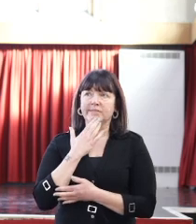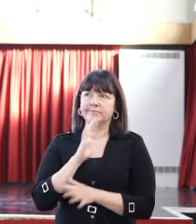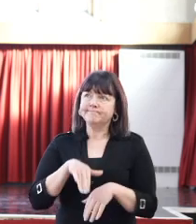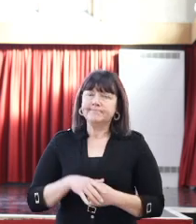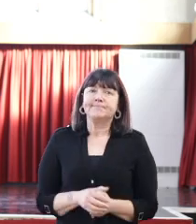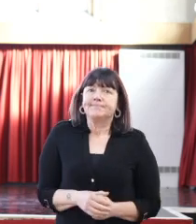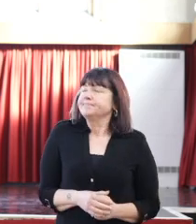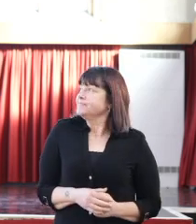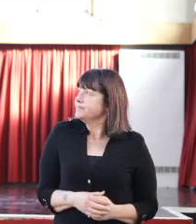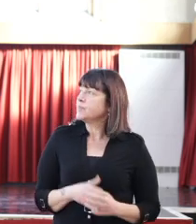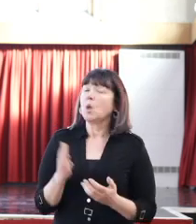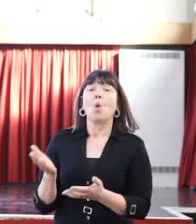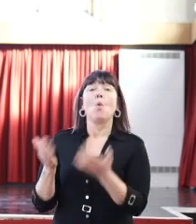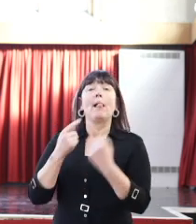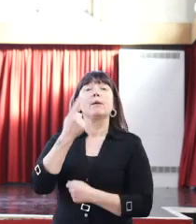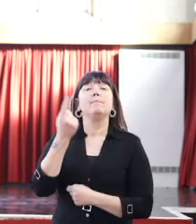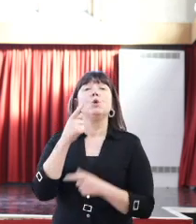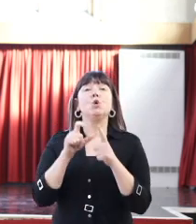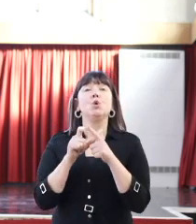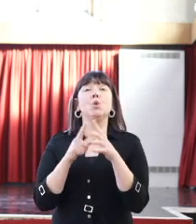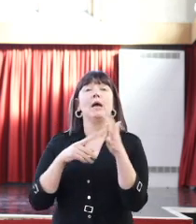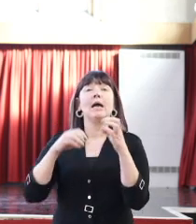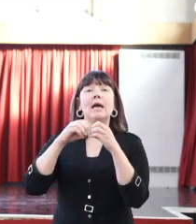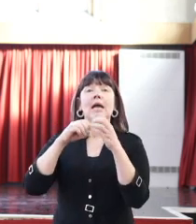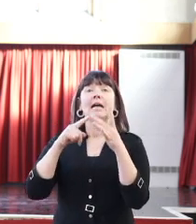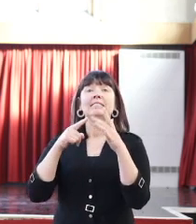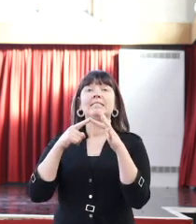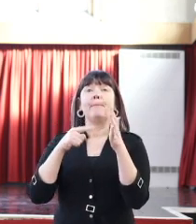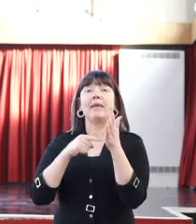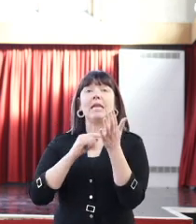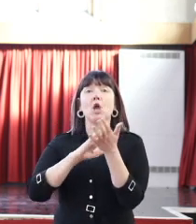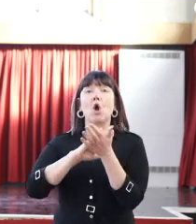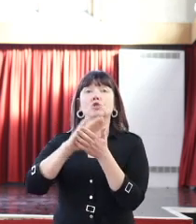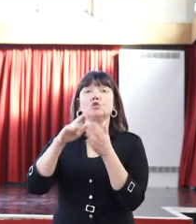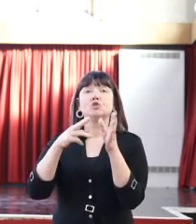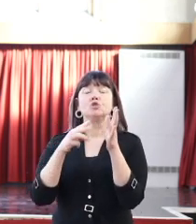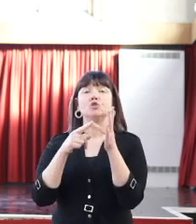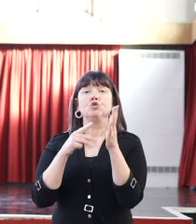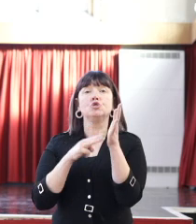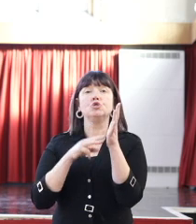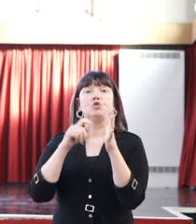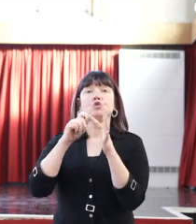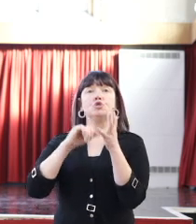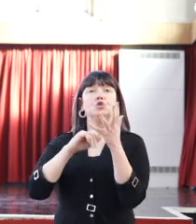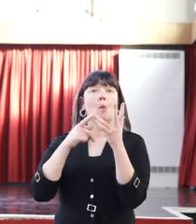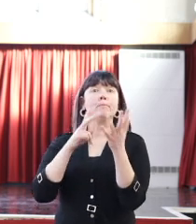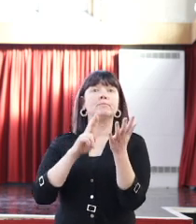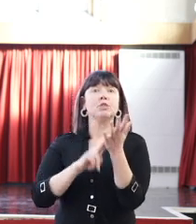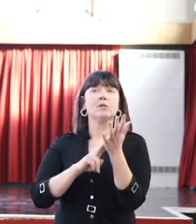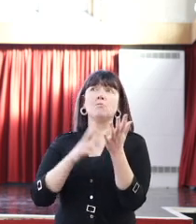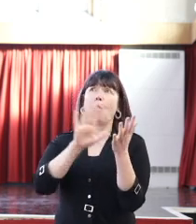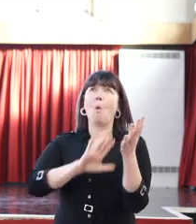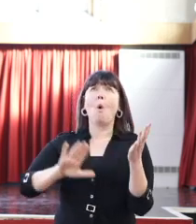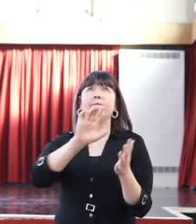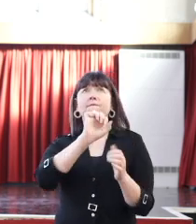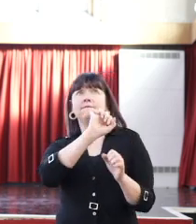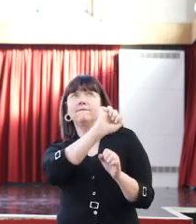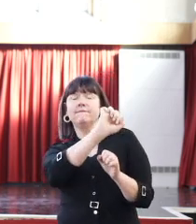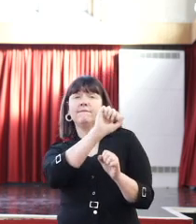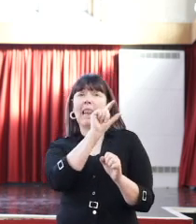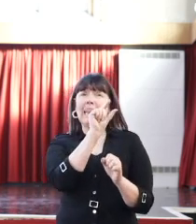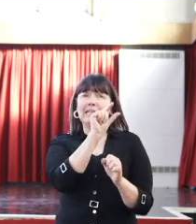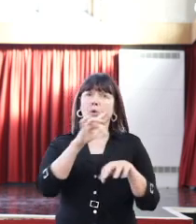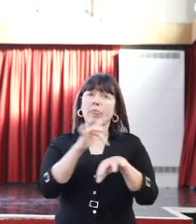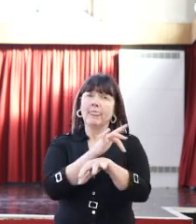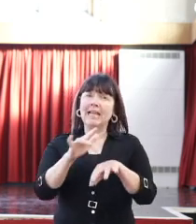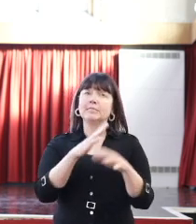I'd like to welcome up Debbie Thompson, the director of Sheringham Little Theatre. Hopefully our technology will work better this time. I'm hoping so. Fingers crossed,